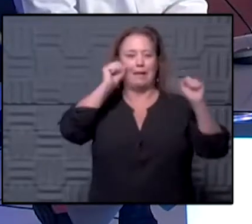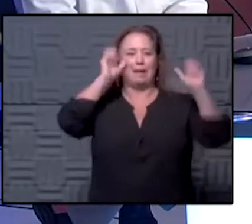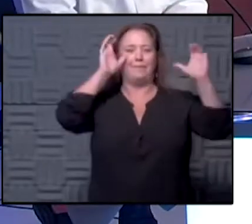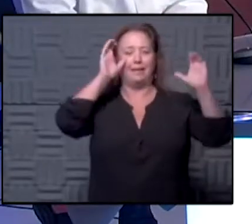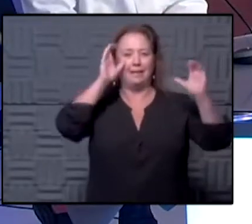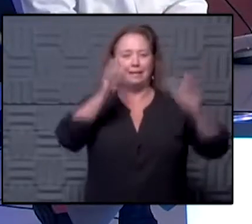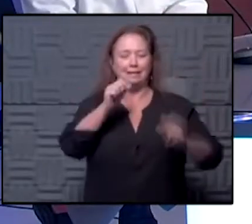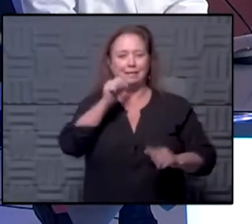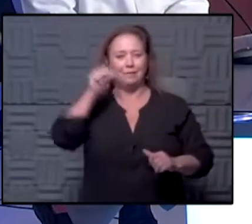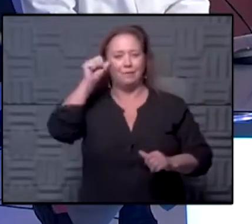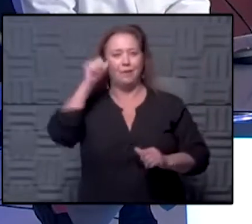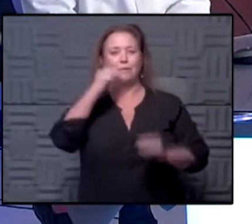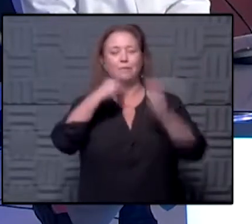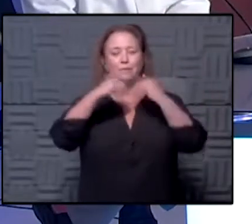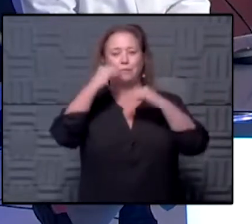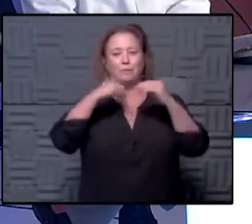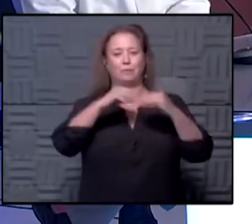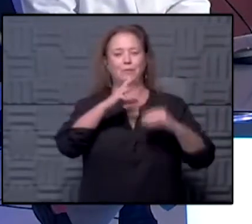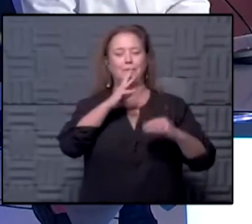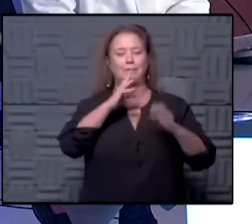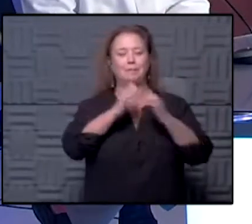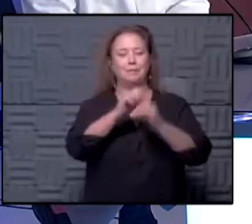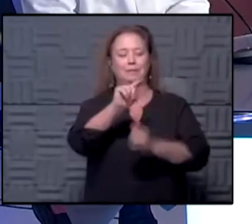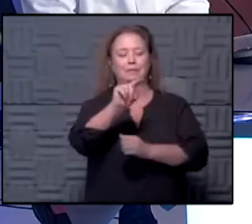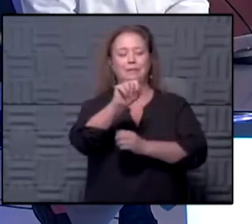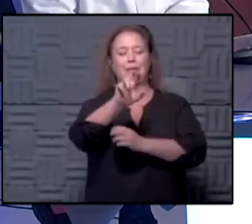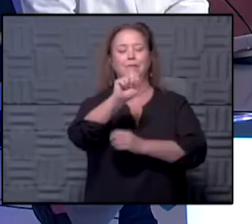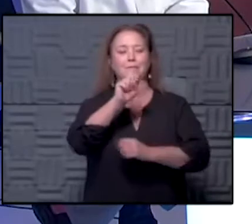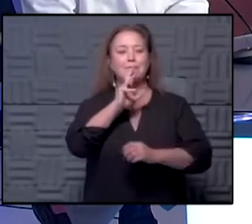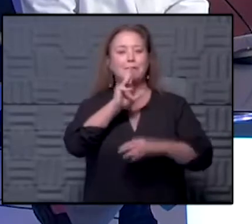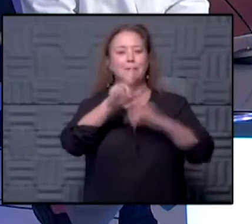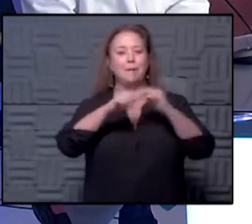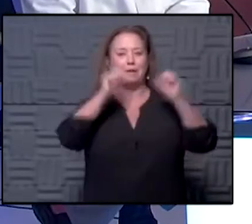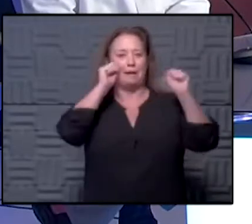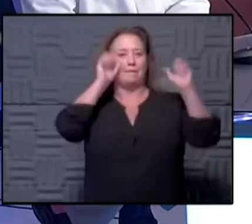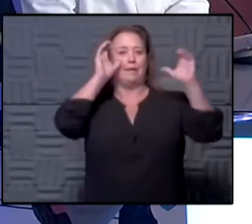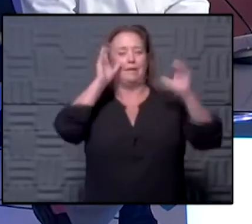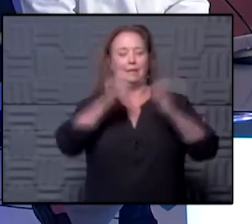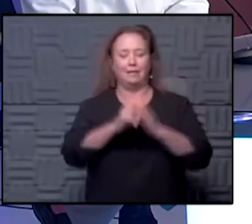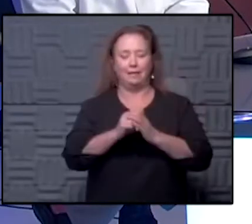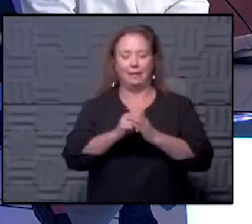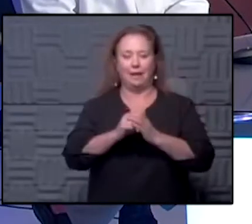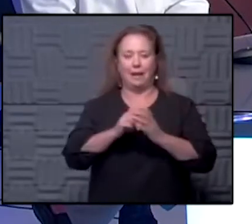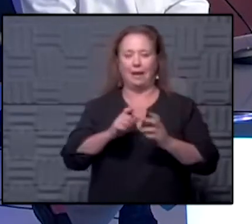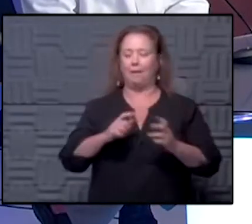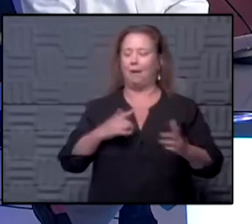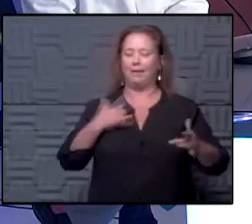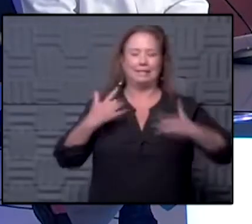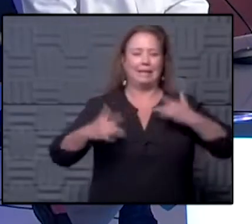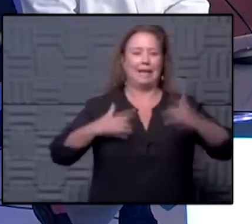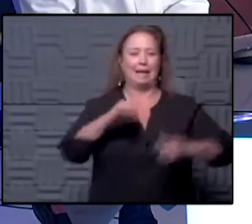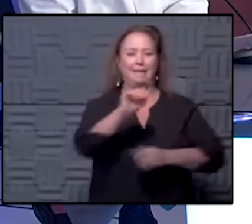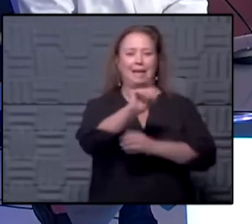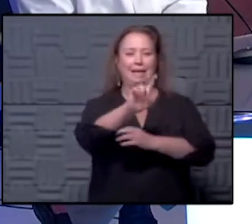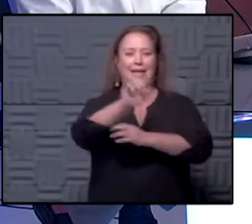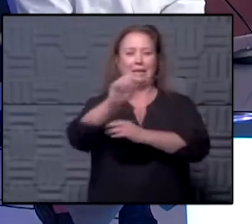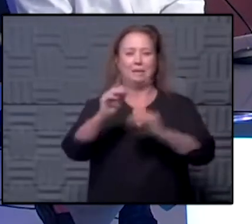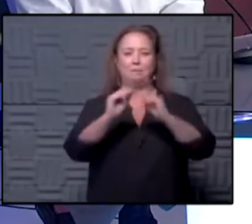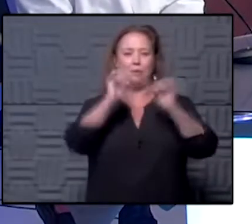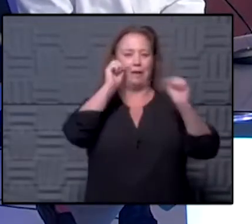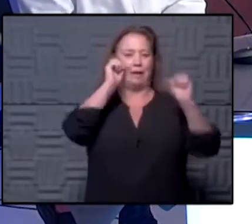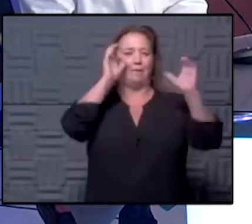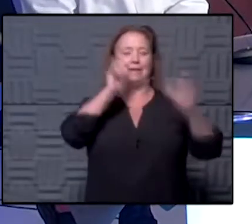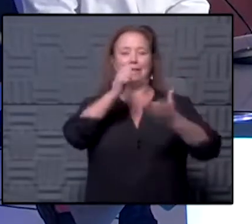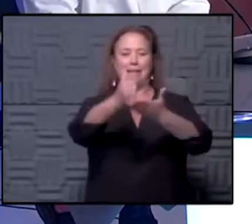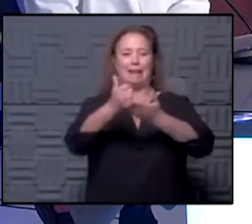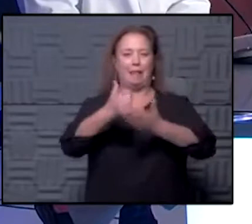talk about that yesterday with nutrition. We'll have to ask Tara to Yeah. come back and talk about caffeine, which I don't do, by the way. Caffeine's I'm hyper like this and have ADD, so more caffeine does not